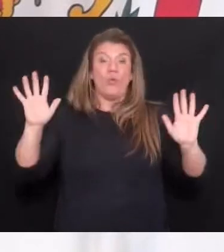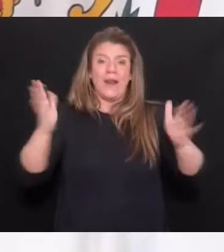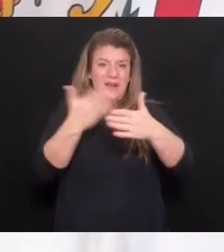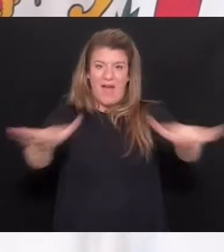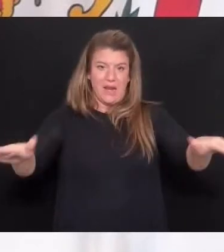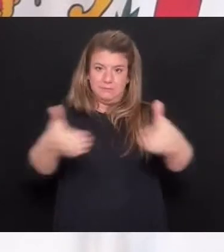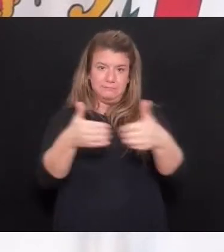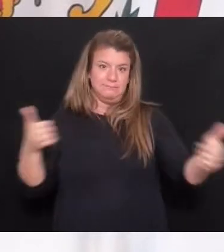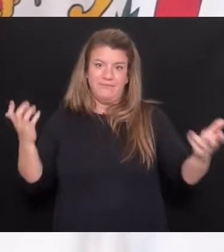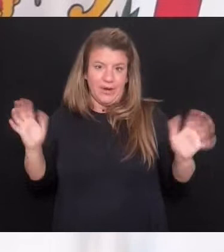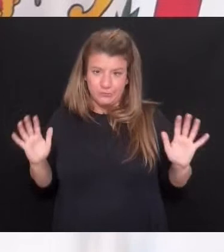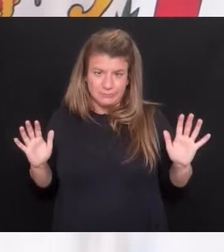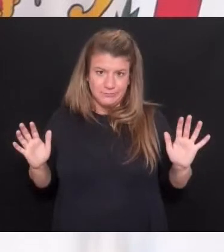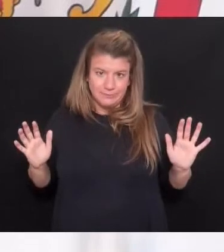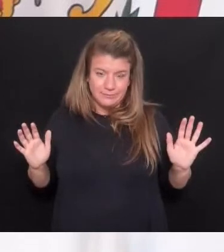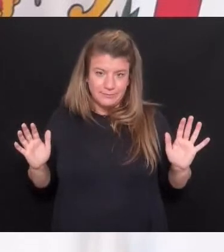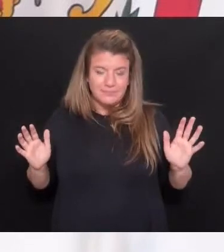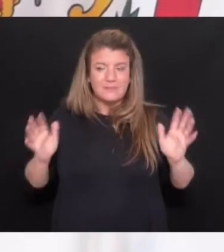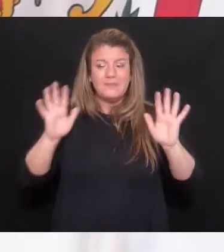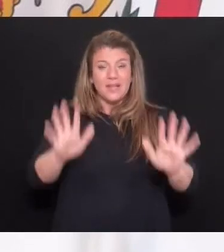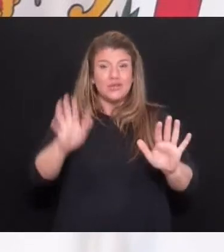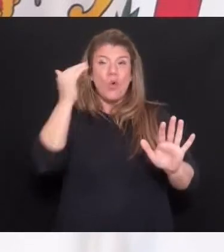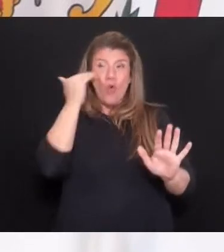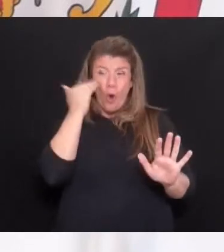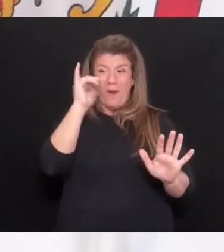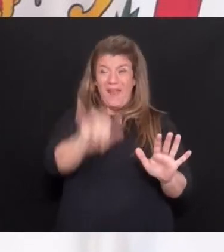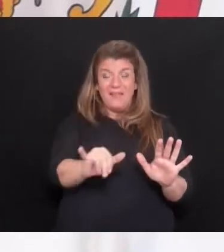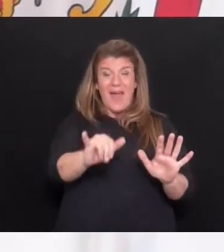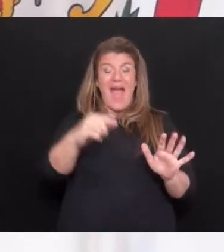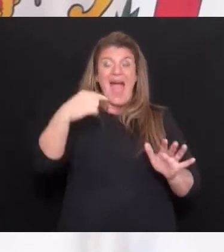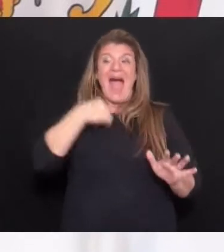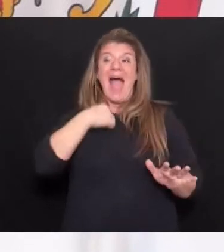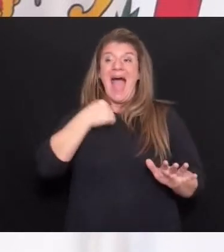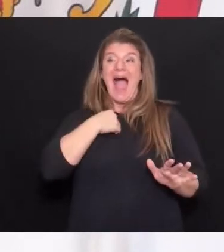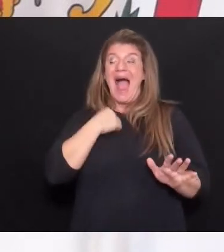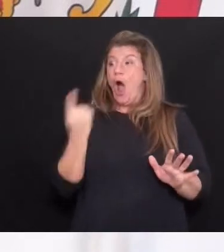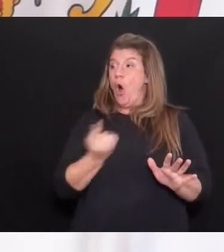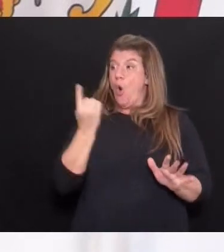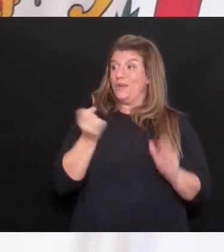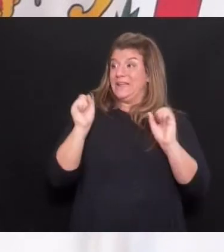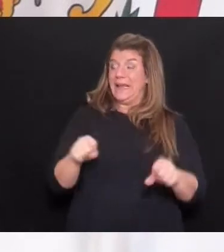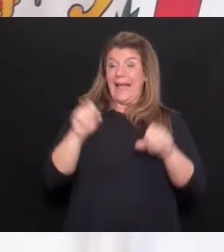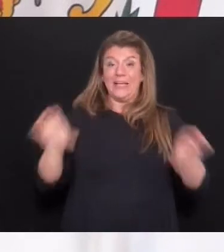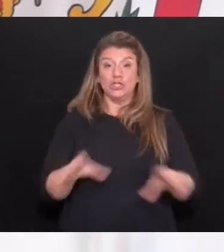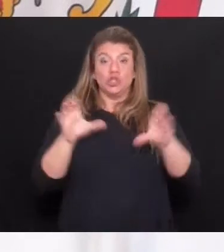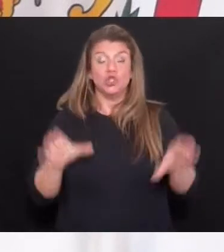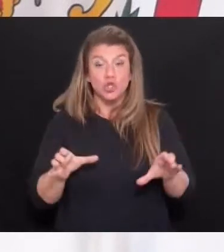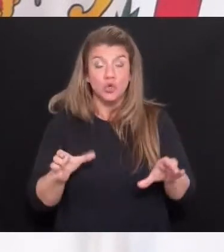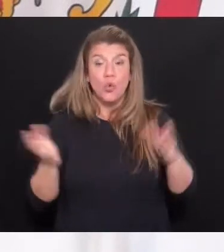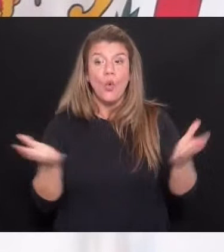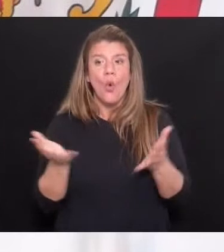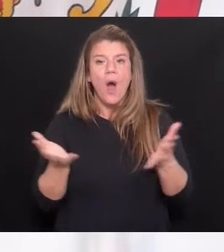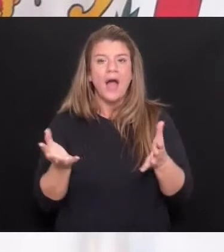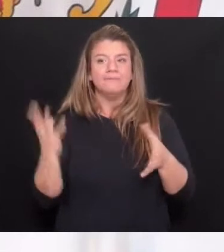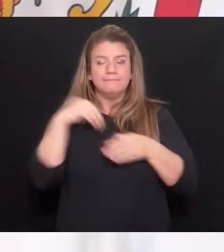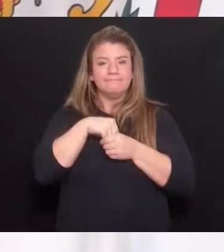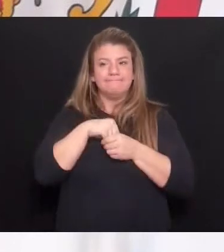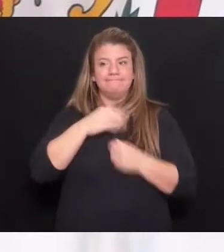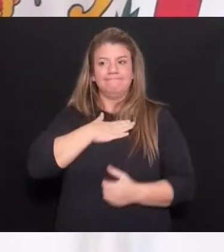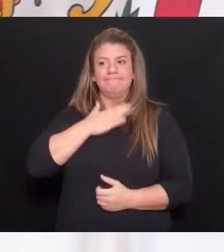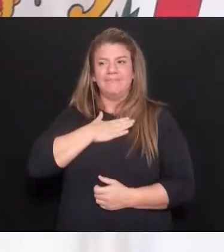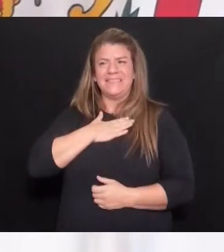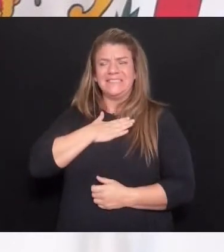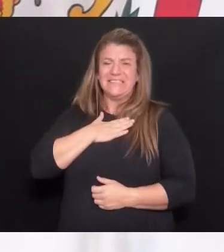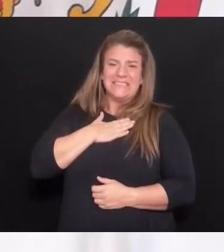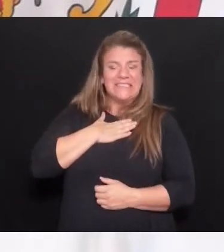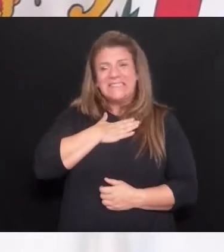first place. So with all that, all I can possibly do with a good conscience is continue to